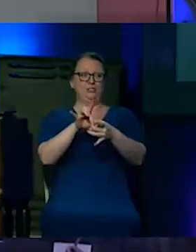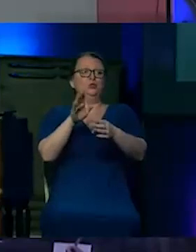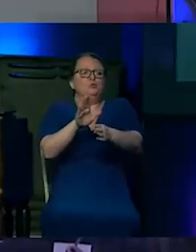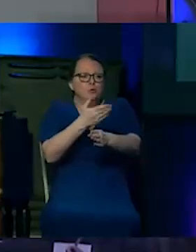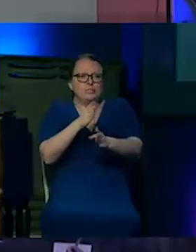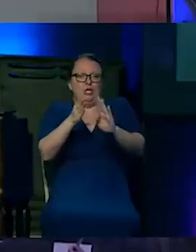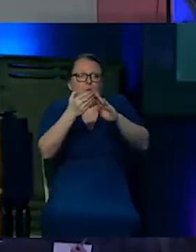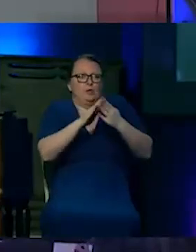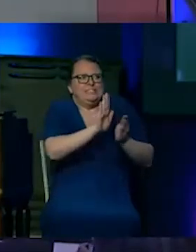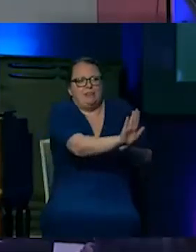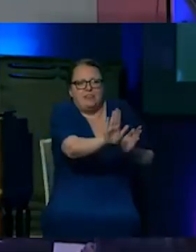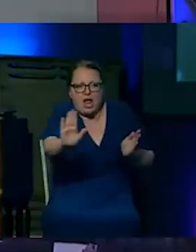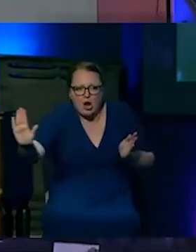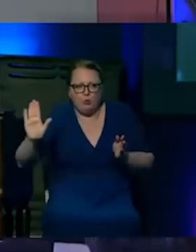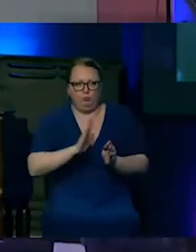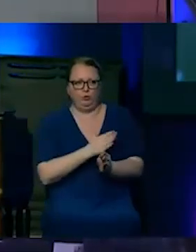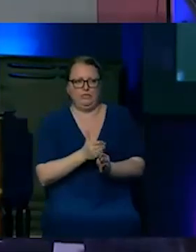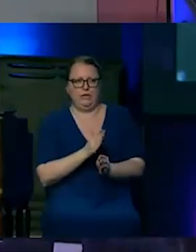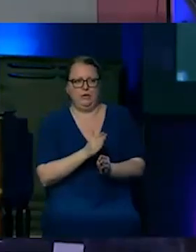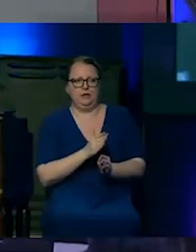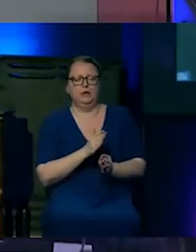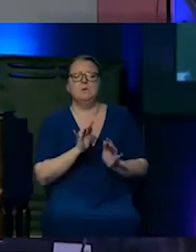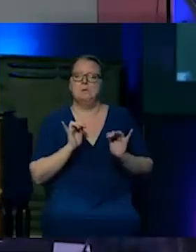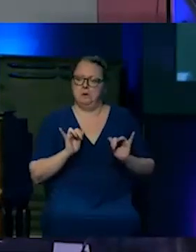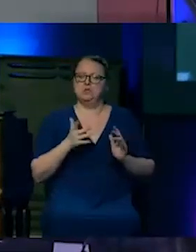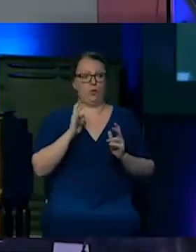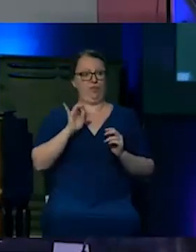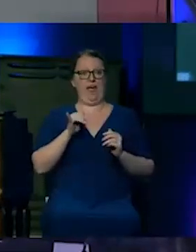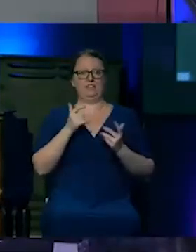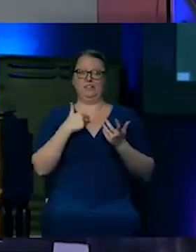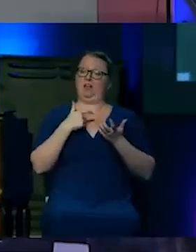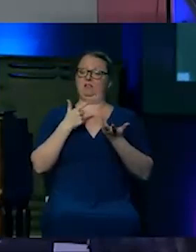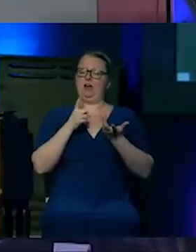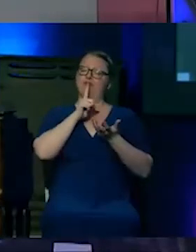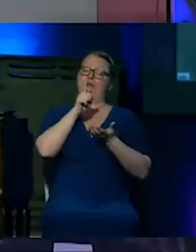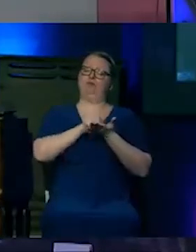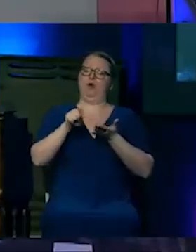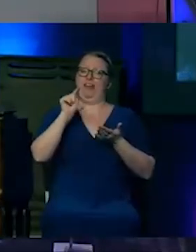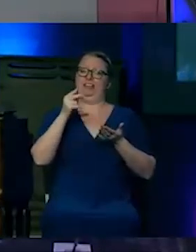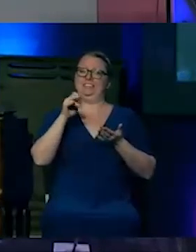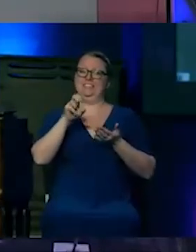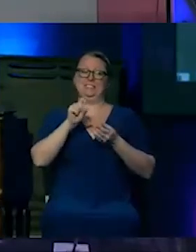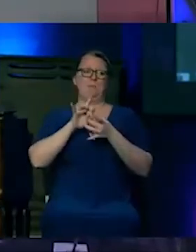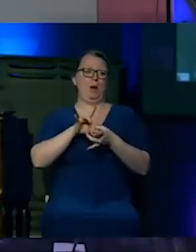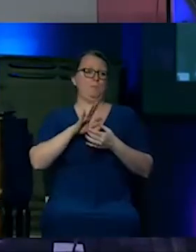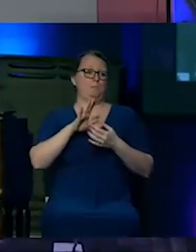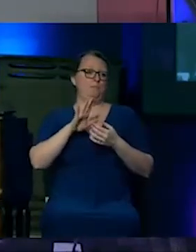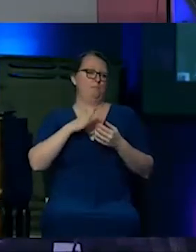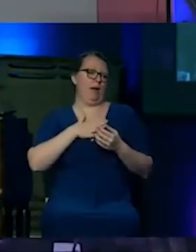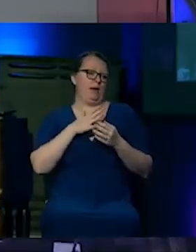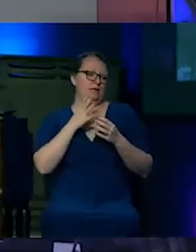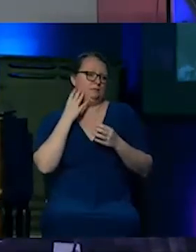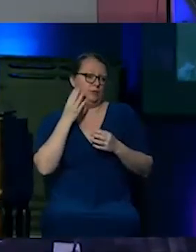and their music, right? So that's kind of like, basically I wrote a thesis about my experience in the LGBT Christian